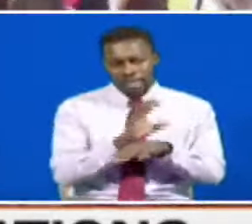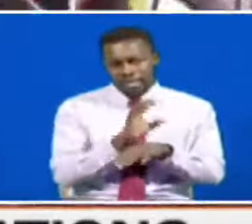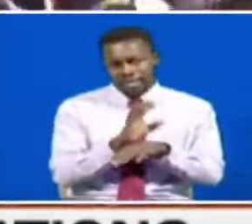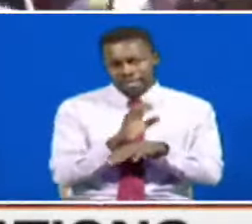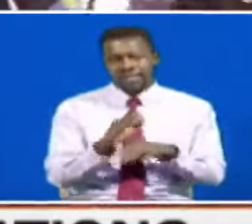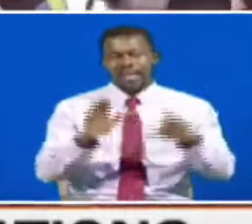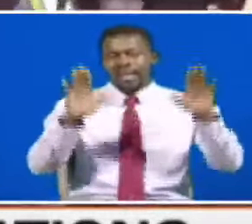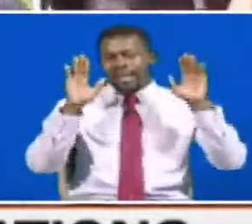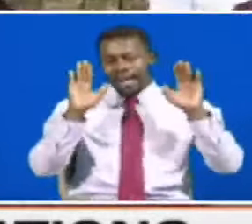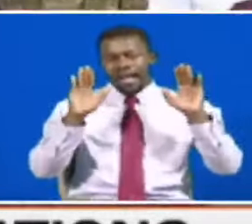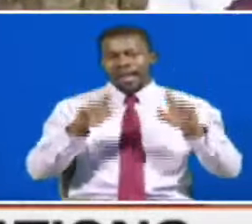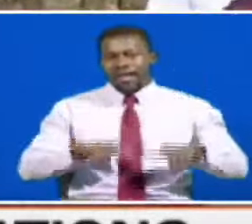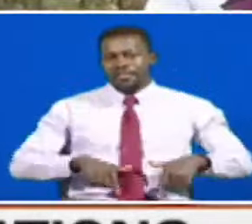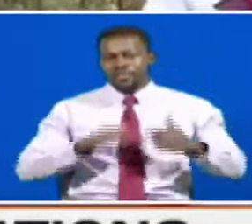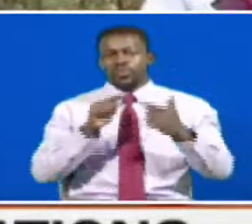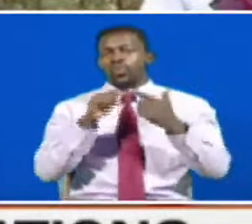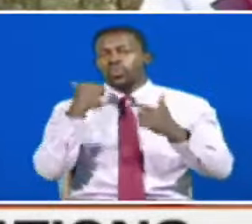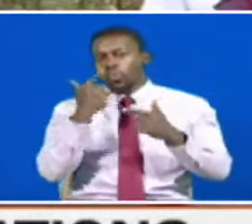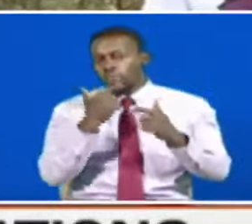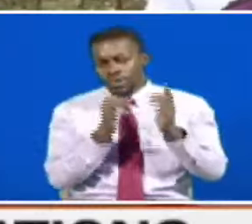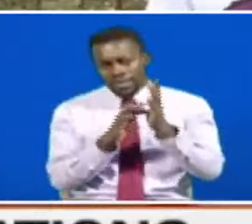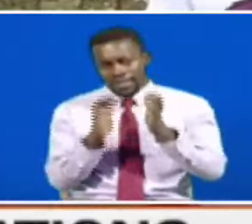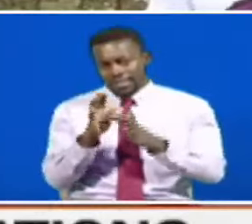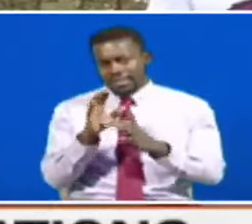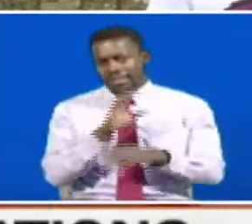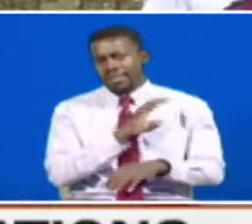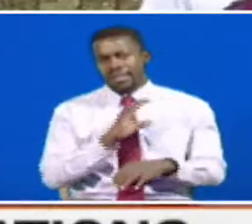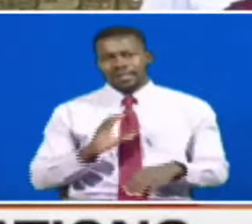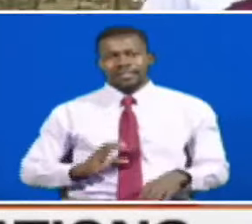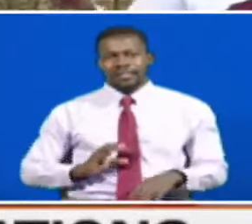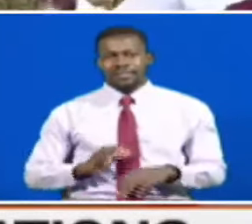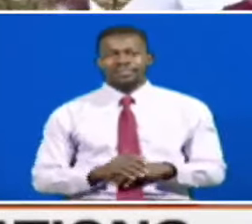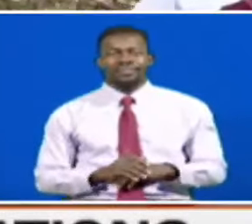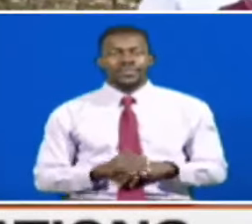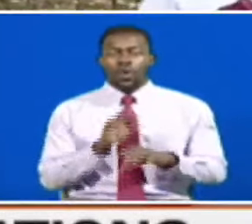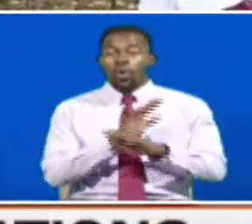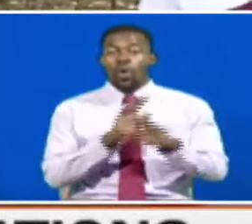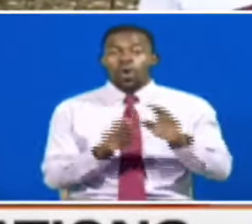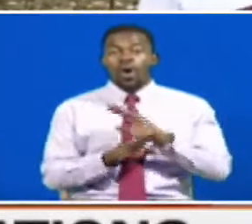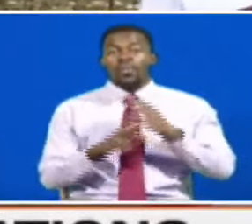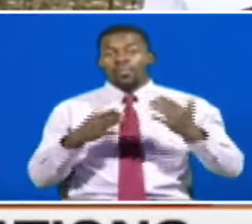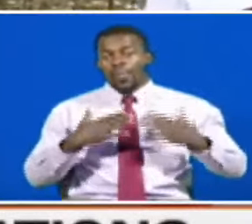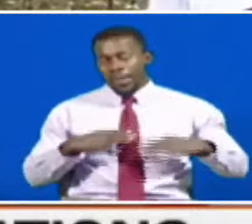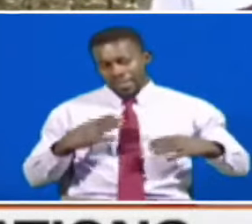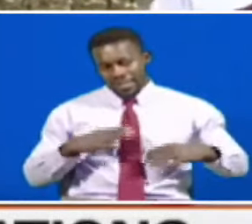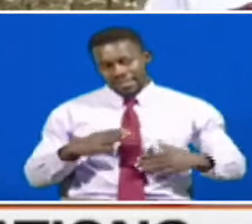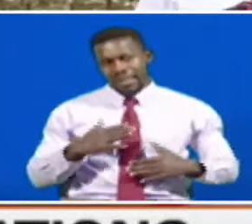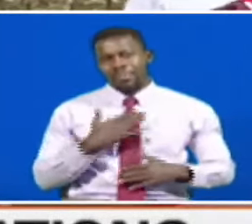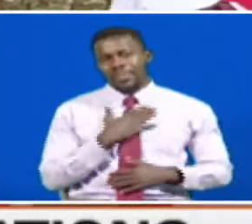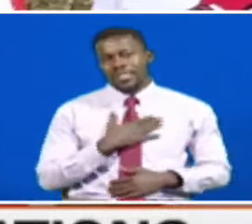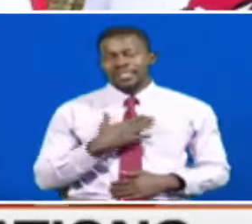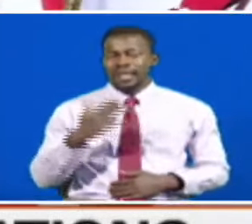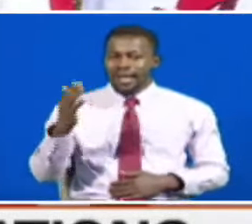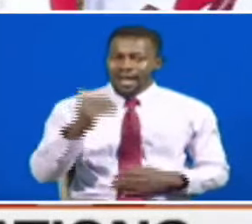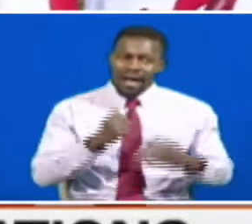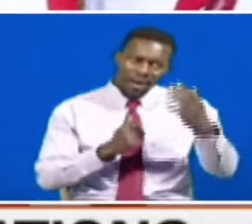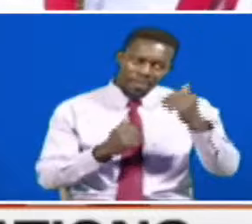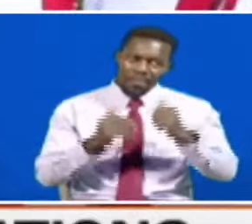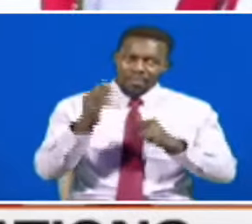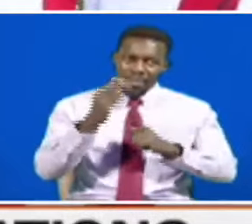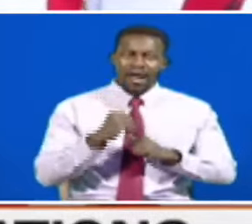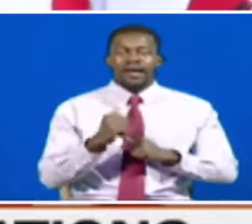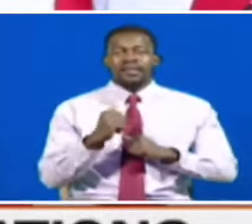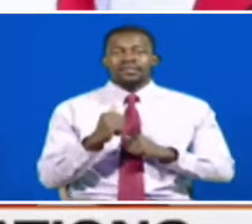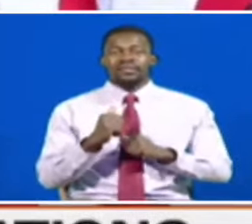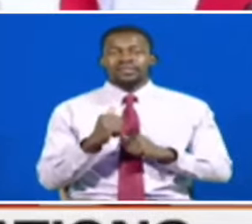Jesus Christ's guidance. Sisi sote tumeitwa sasa kuanzia sherehe hii